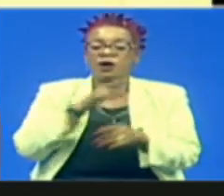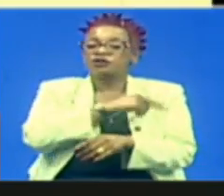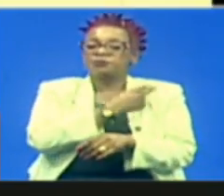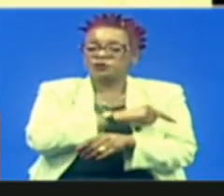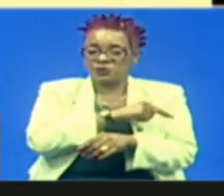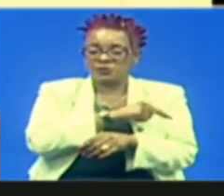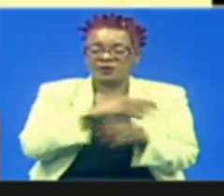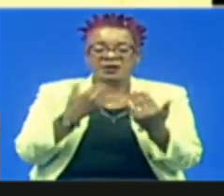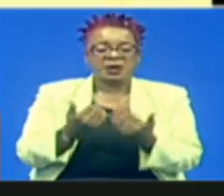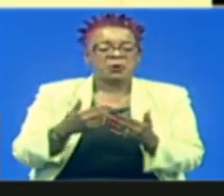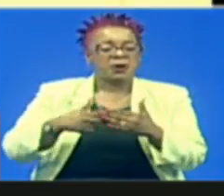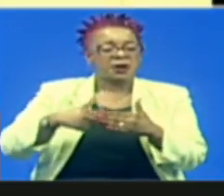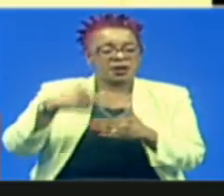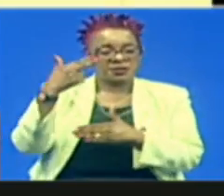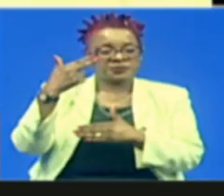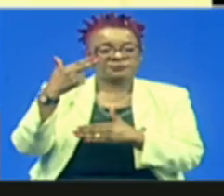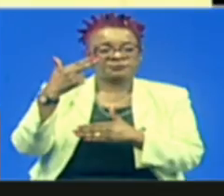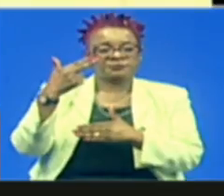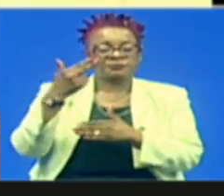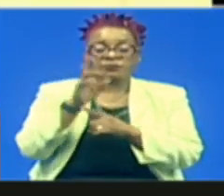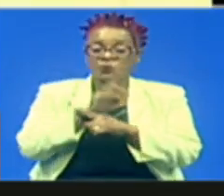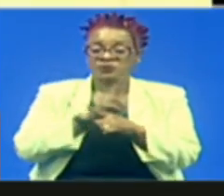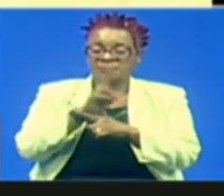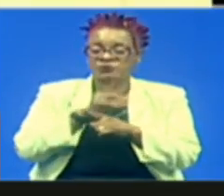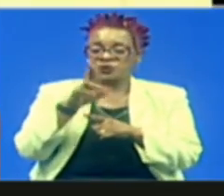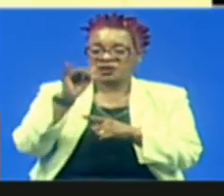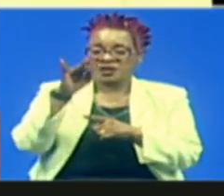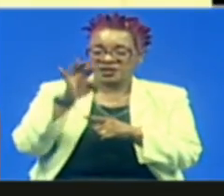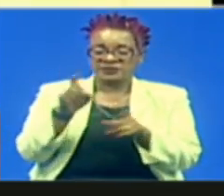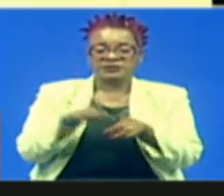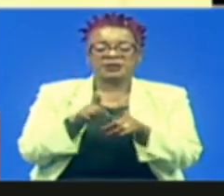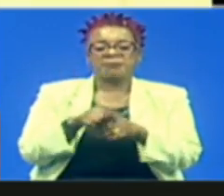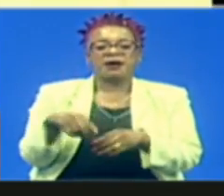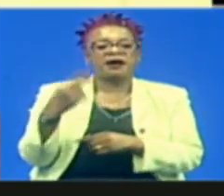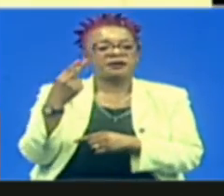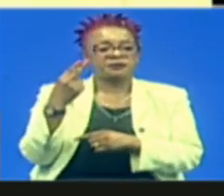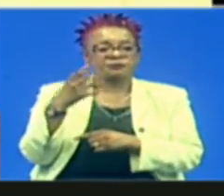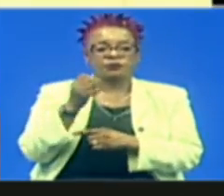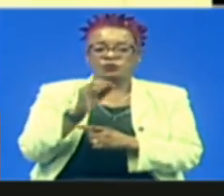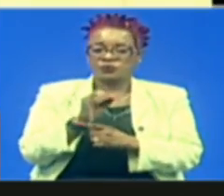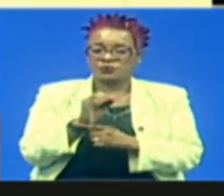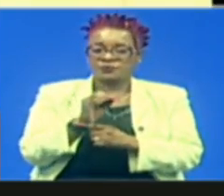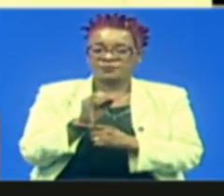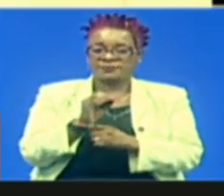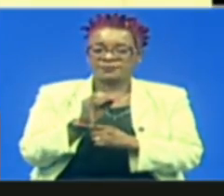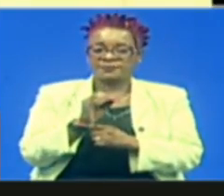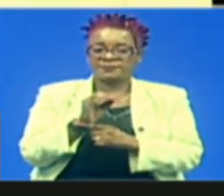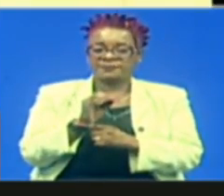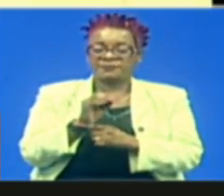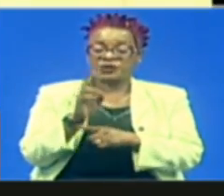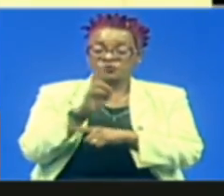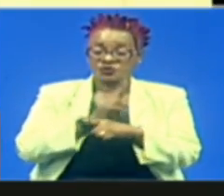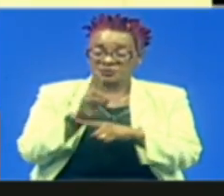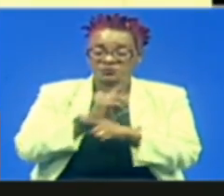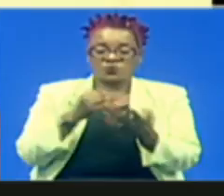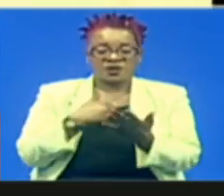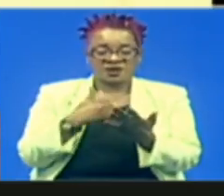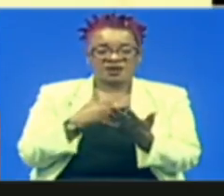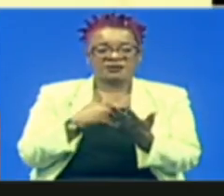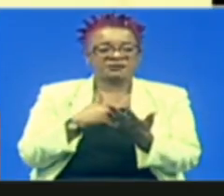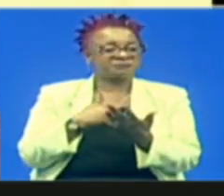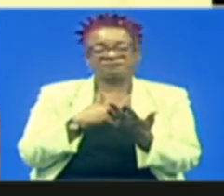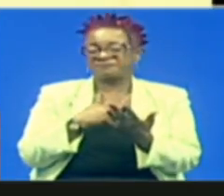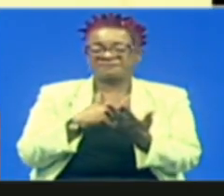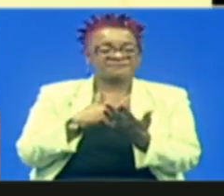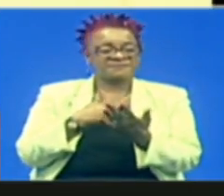has gone up, and the consumption rate of course is higher. So the consumables we had in store may not take